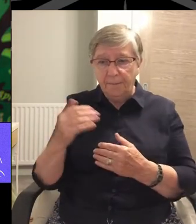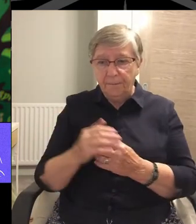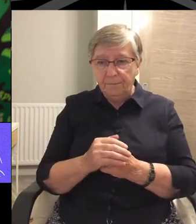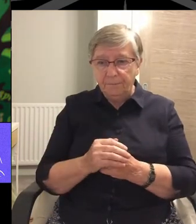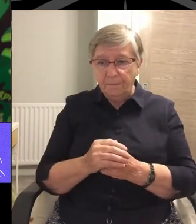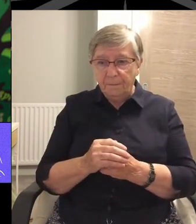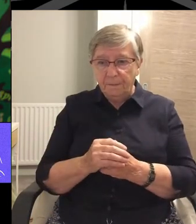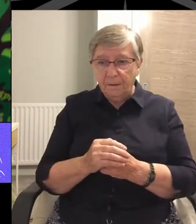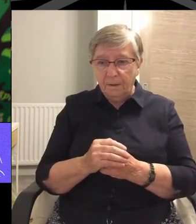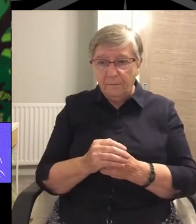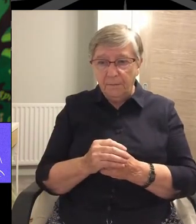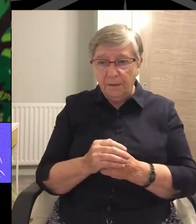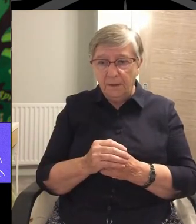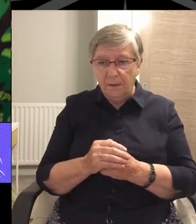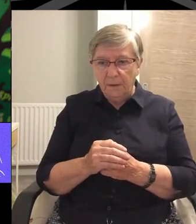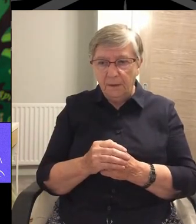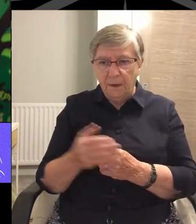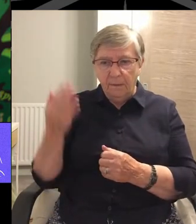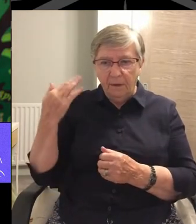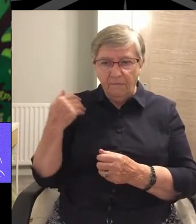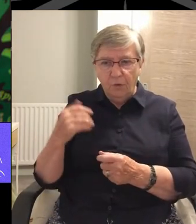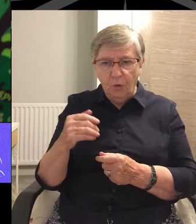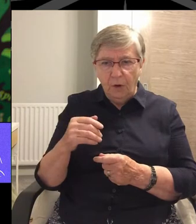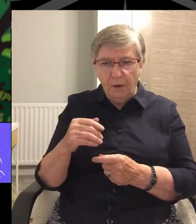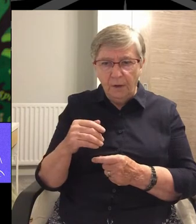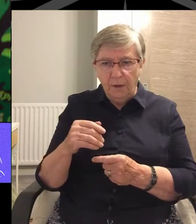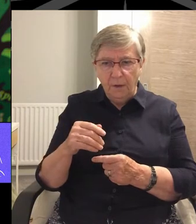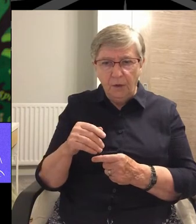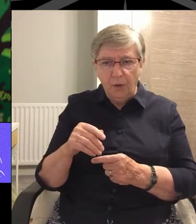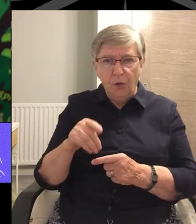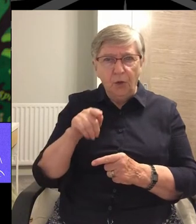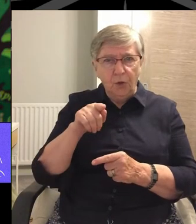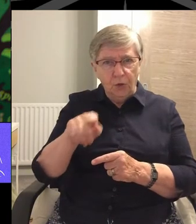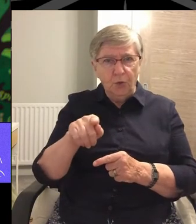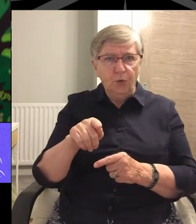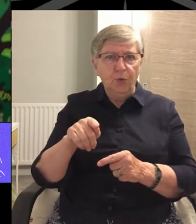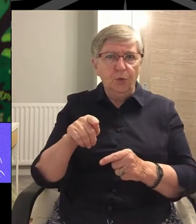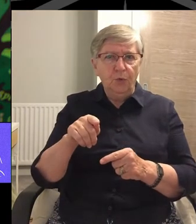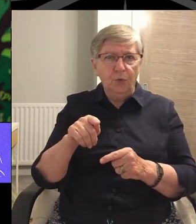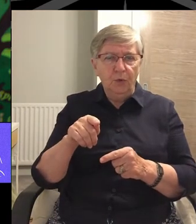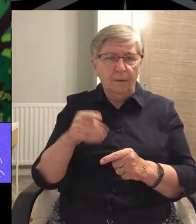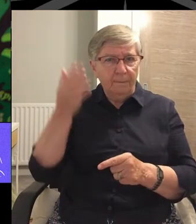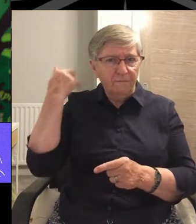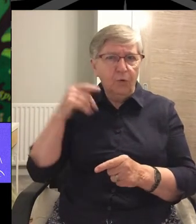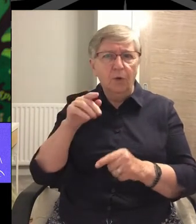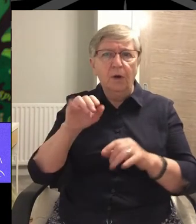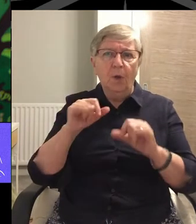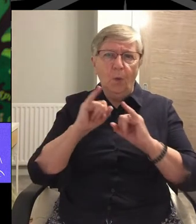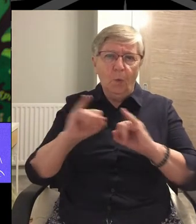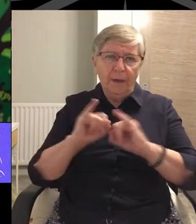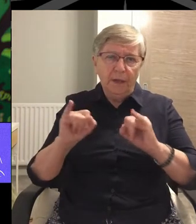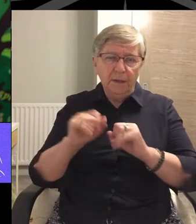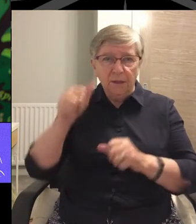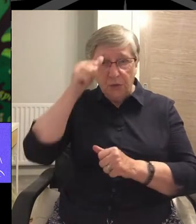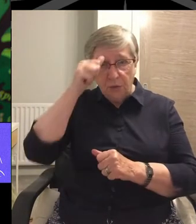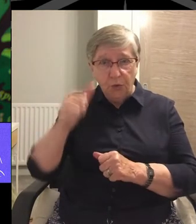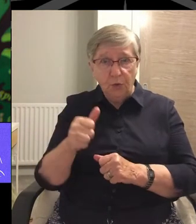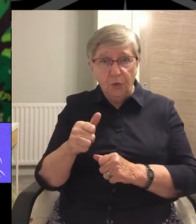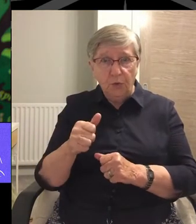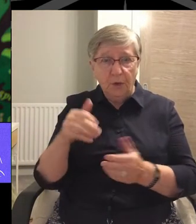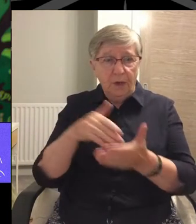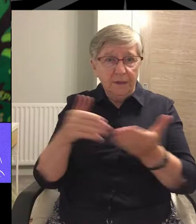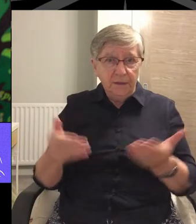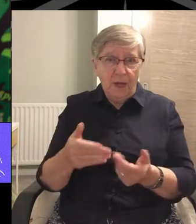You would not even mention your sister Sodom in the day of your pride before your wickedness was uncovered. Even so, you are now scorned